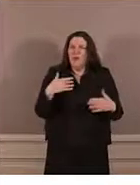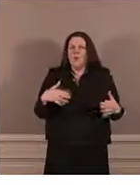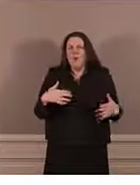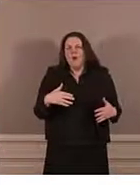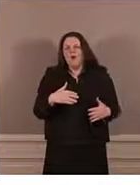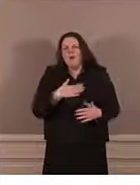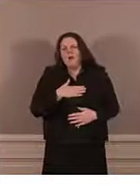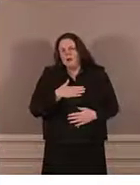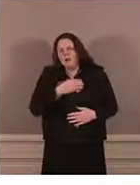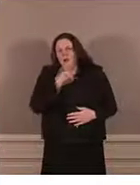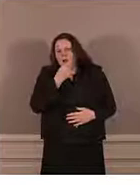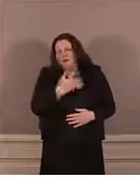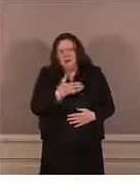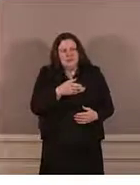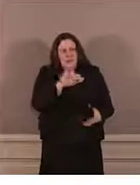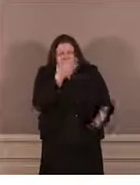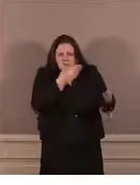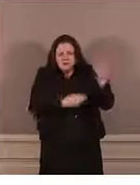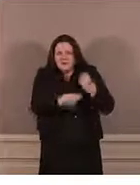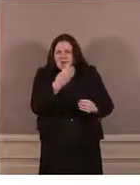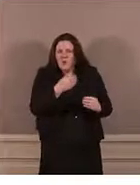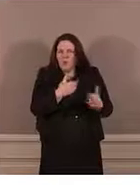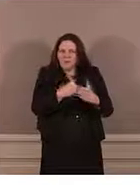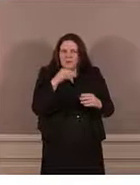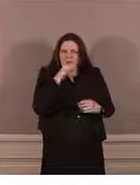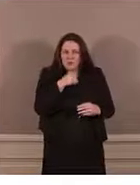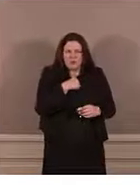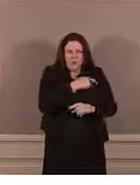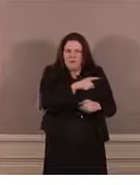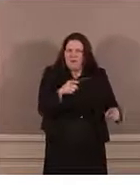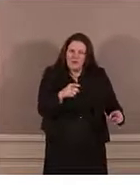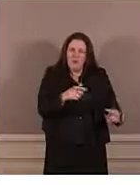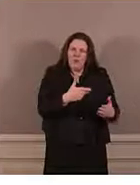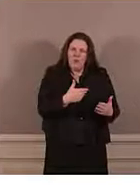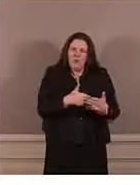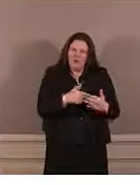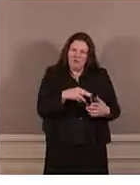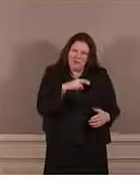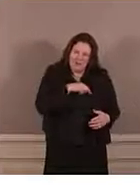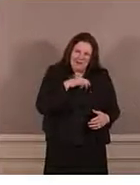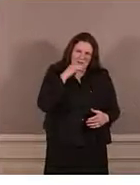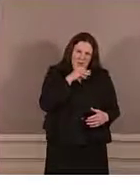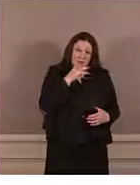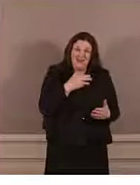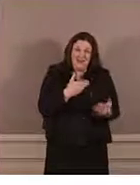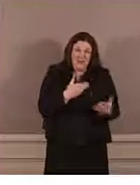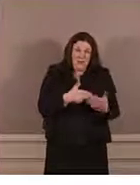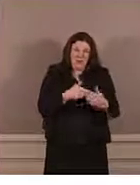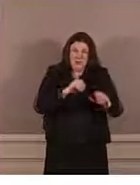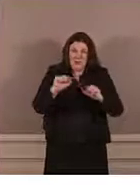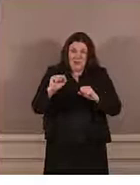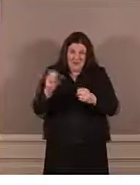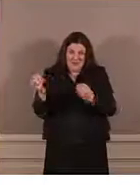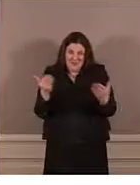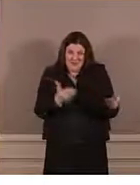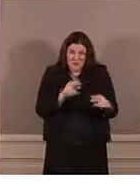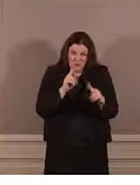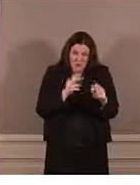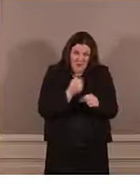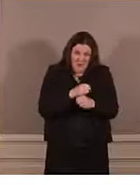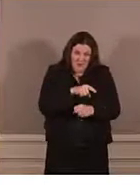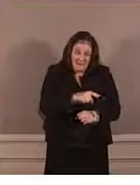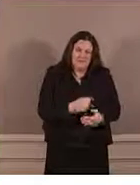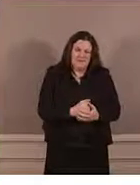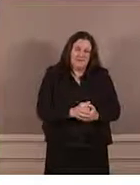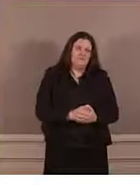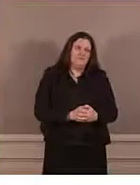heartening to be able to hear about what outcomes mattered to them, what really matters, because that really is the heart of what service delivery should be about.